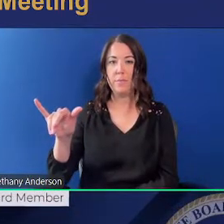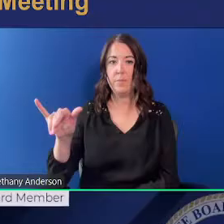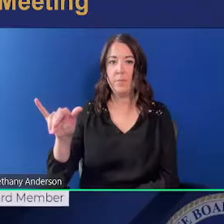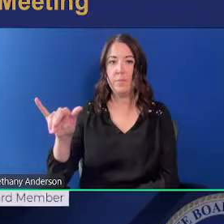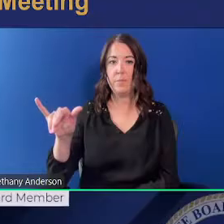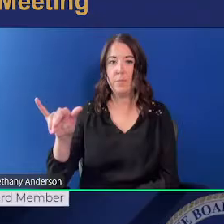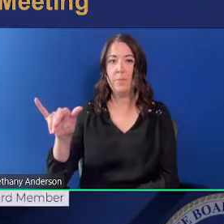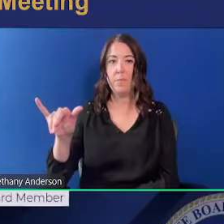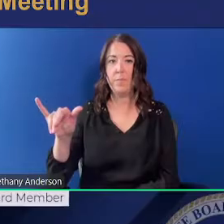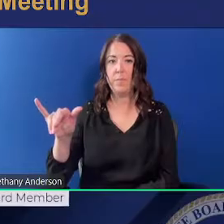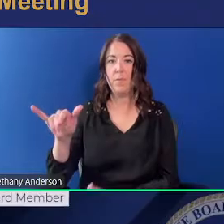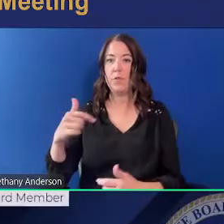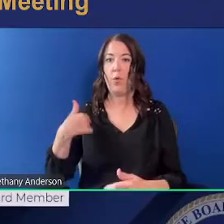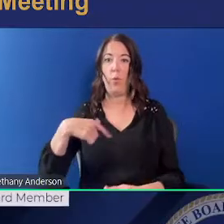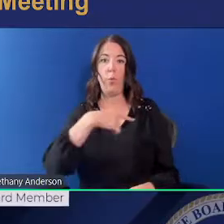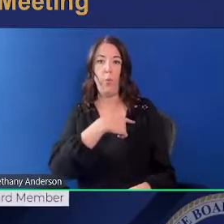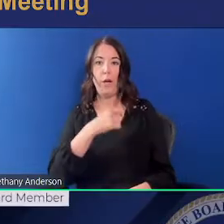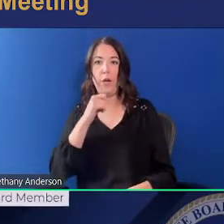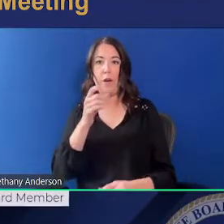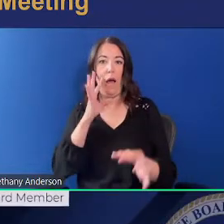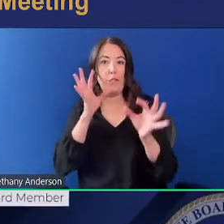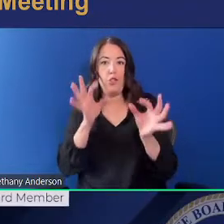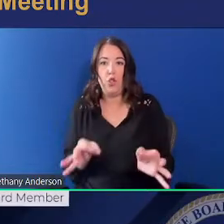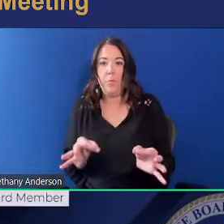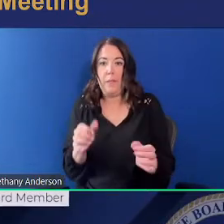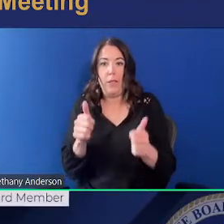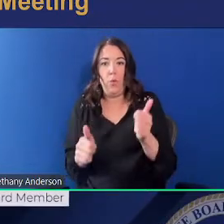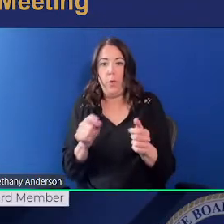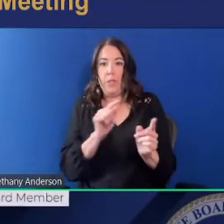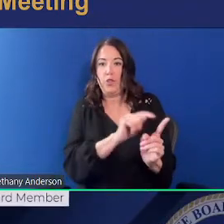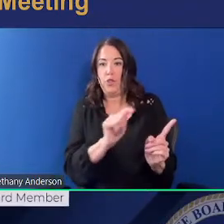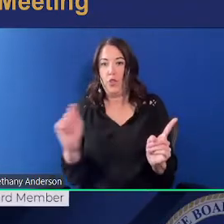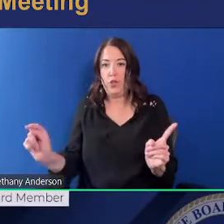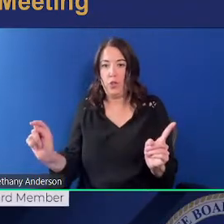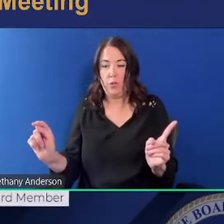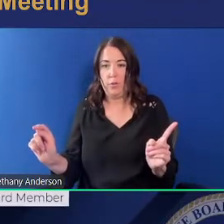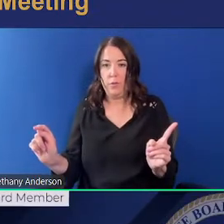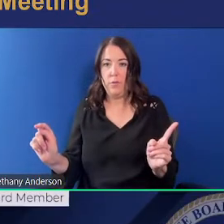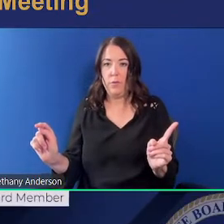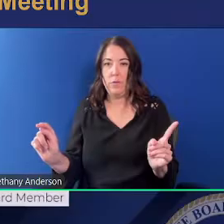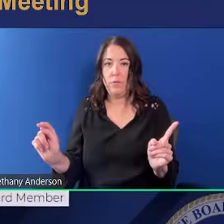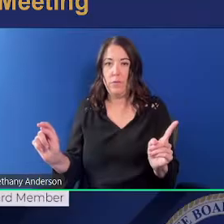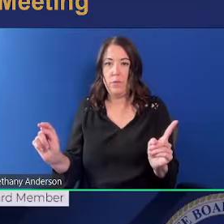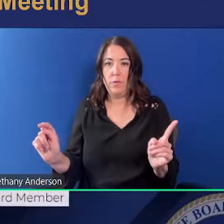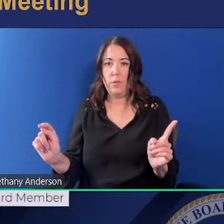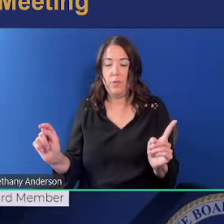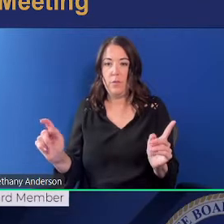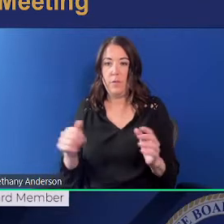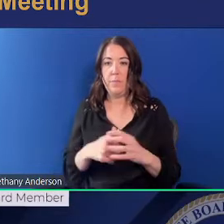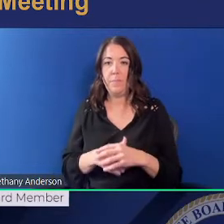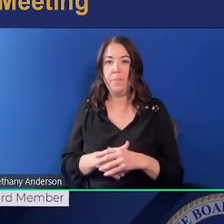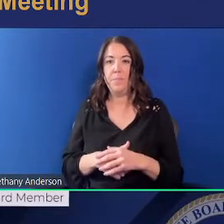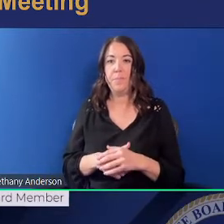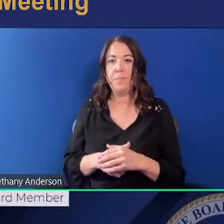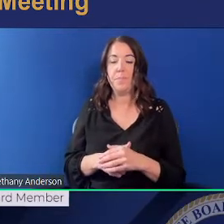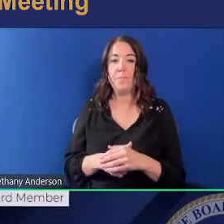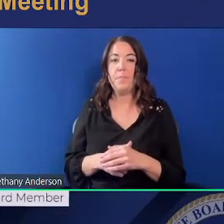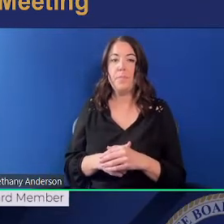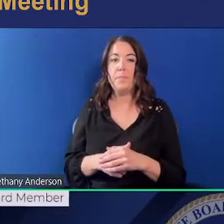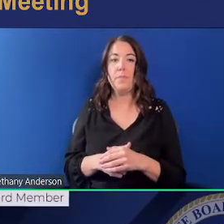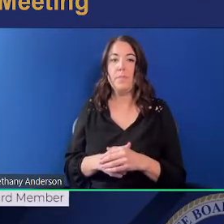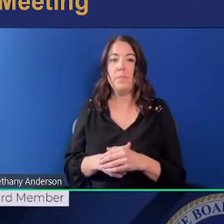That way we're not determining which ones they, rather than a student. And then